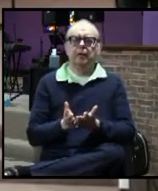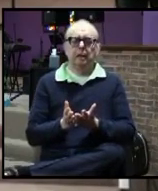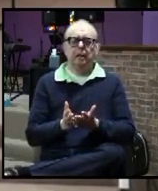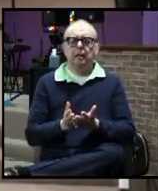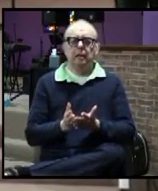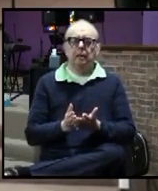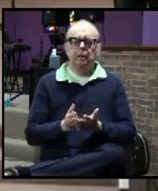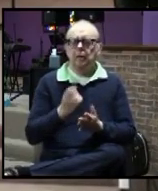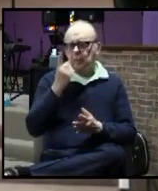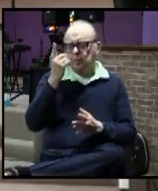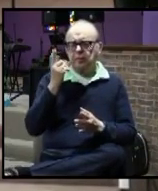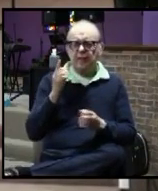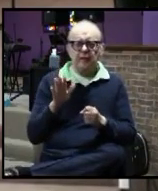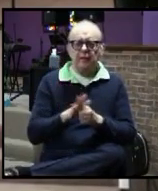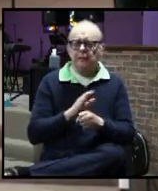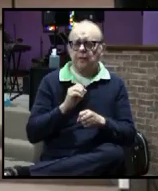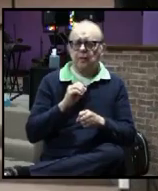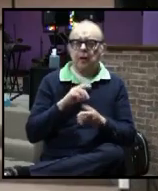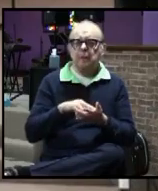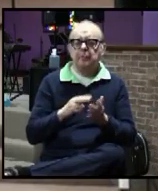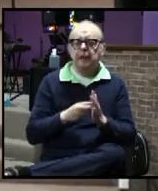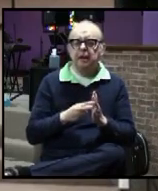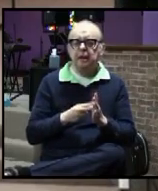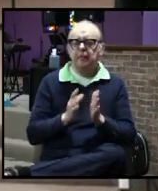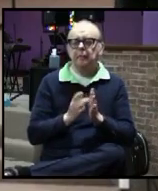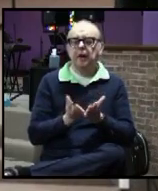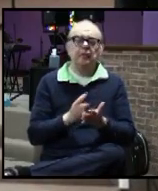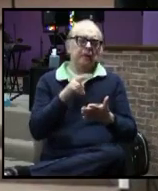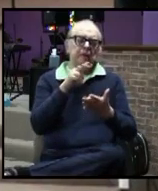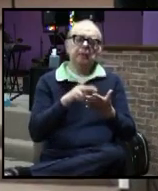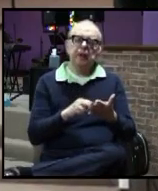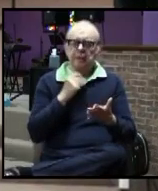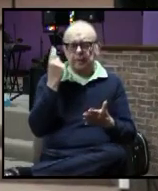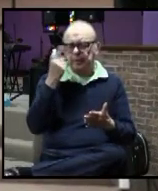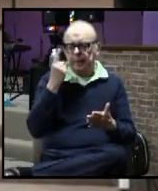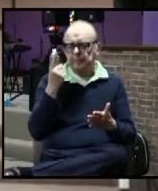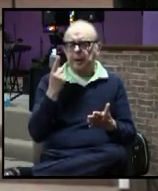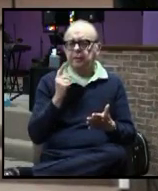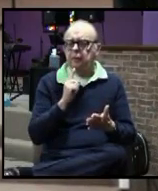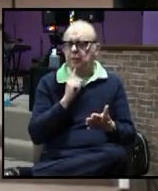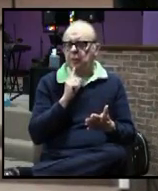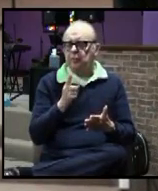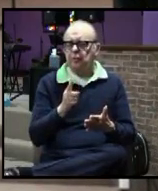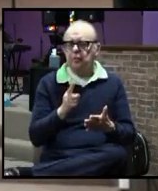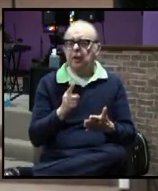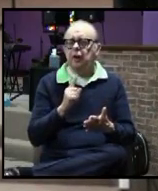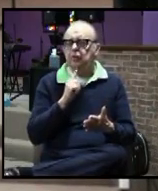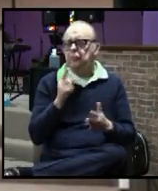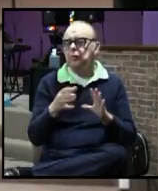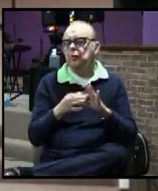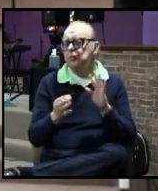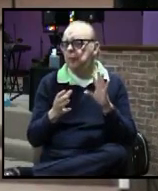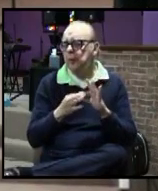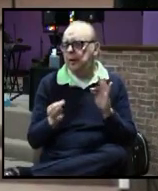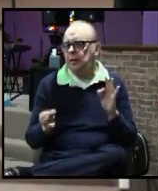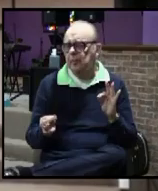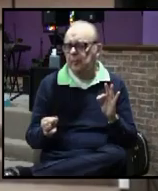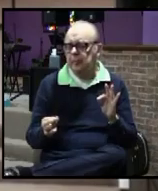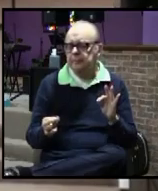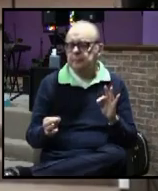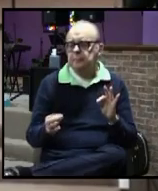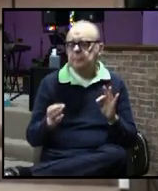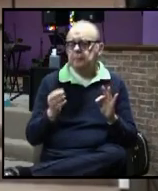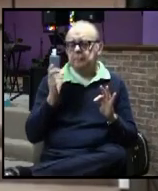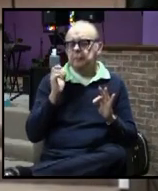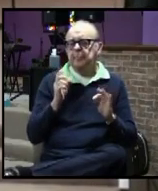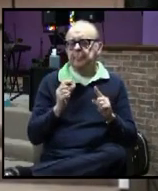I don't think we really kind of get the full effect of what's going on because we just kind of read it and don't think that this is a real historical thing. What we're going